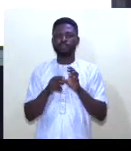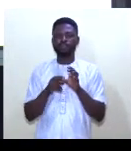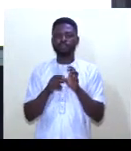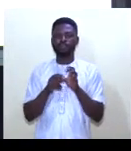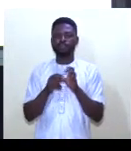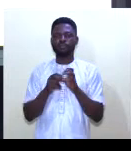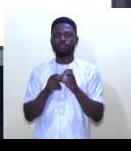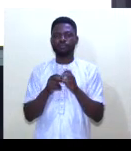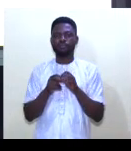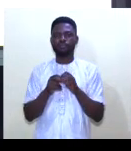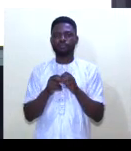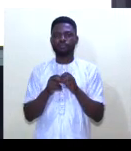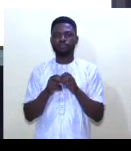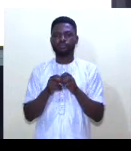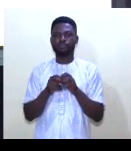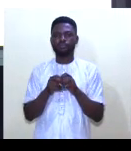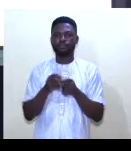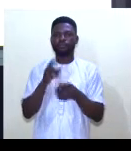chair.